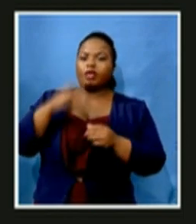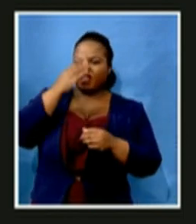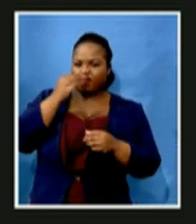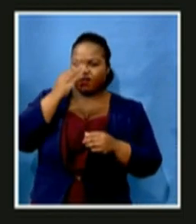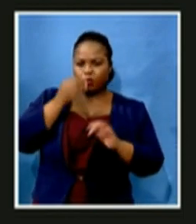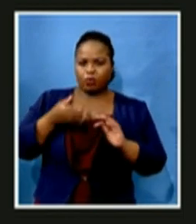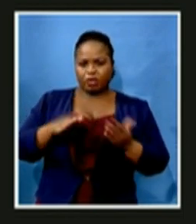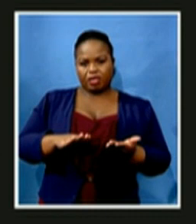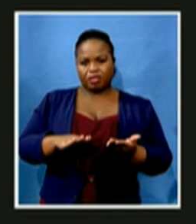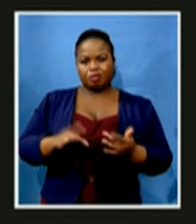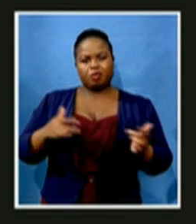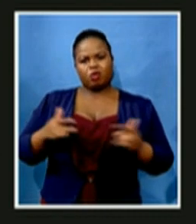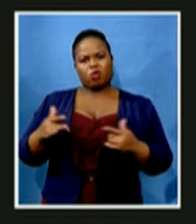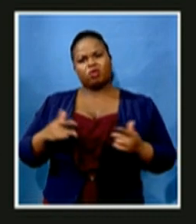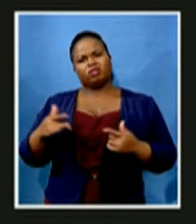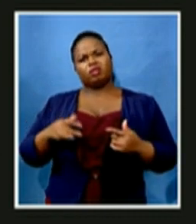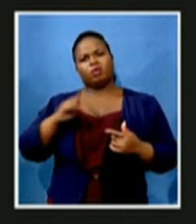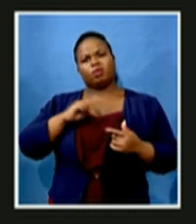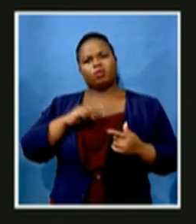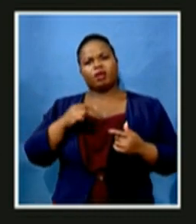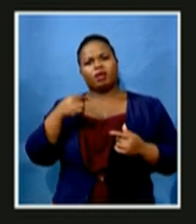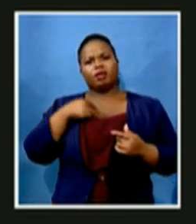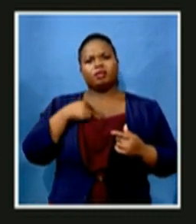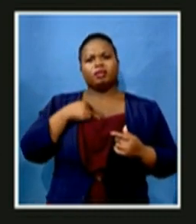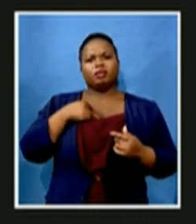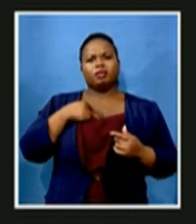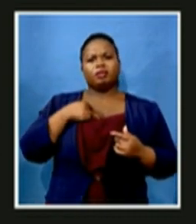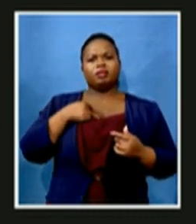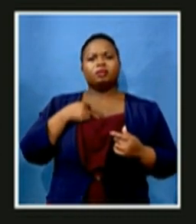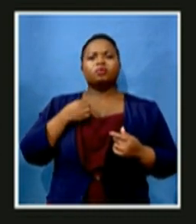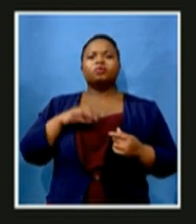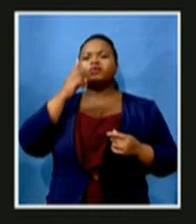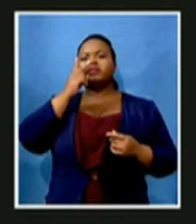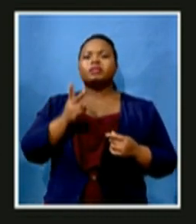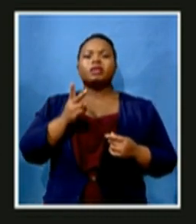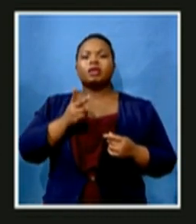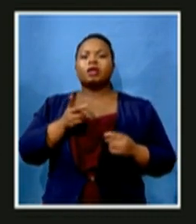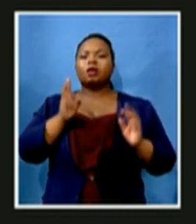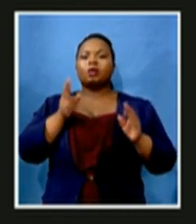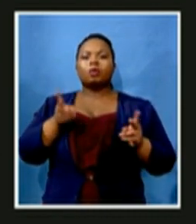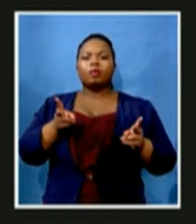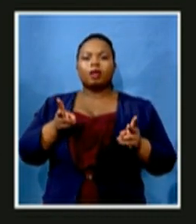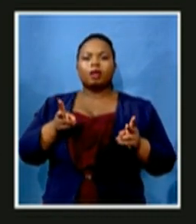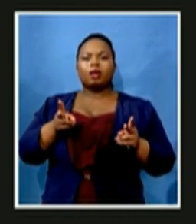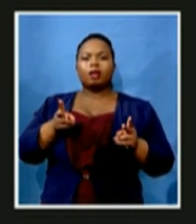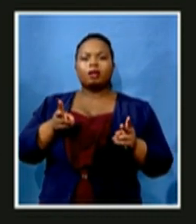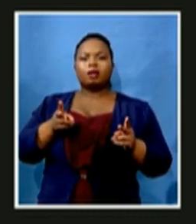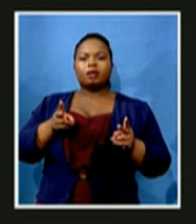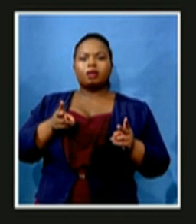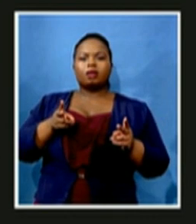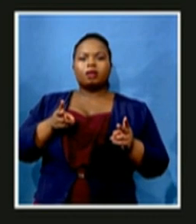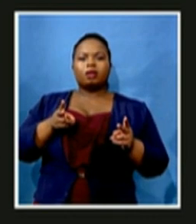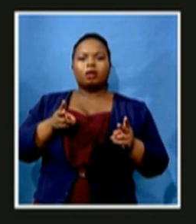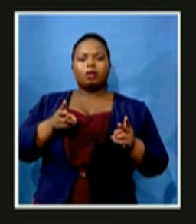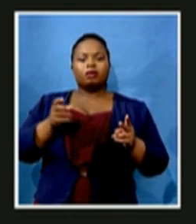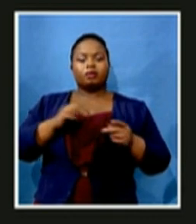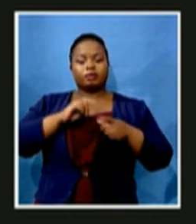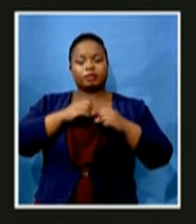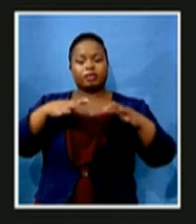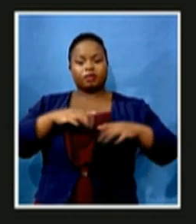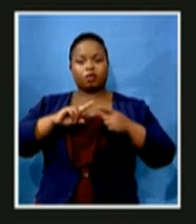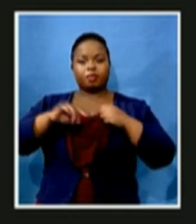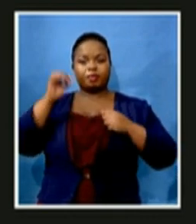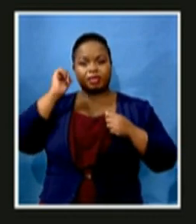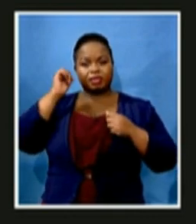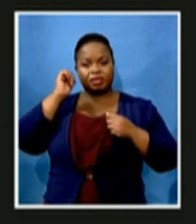in every media article since yesterday, causing very great